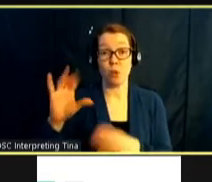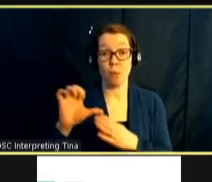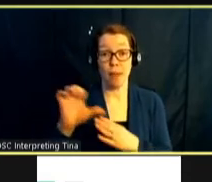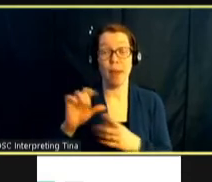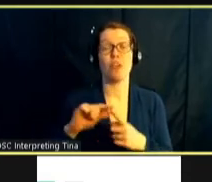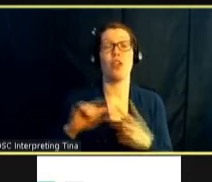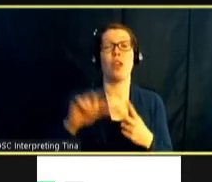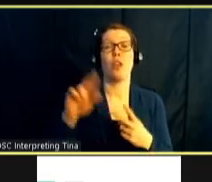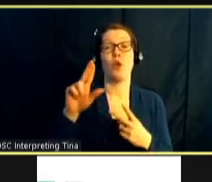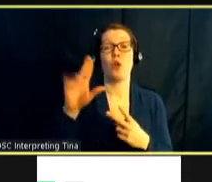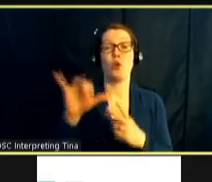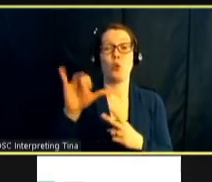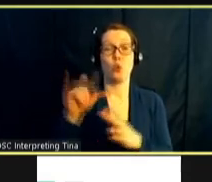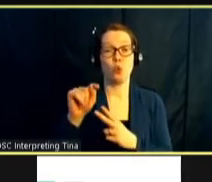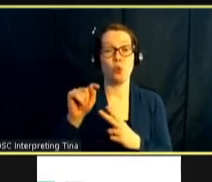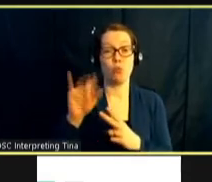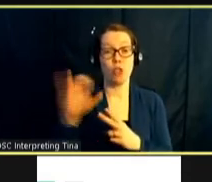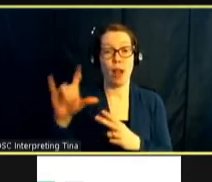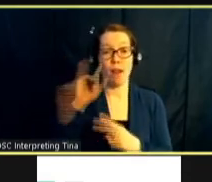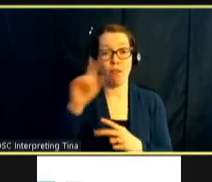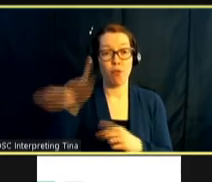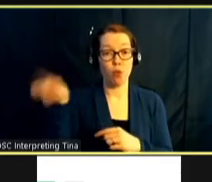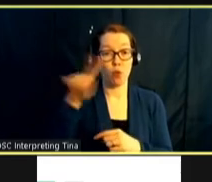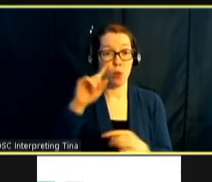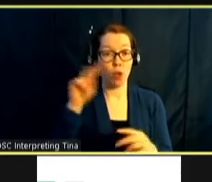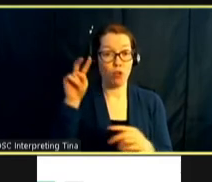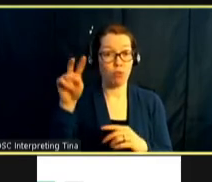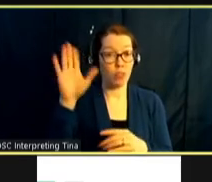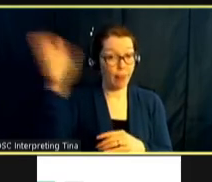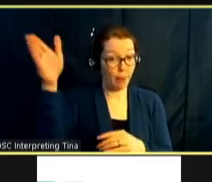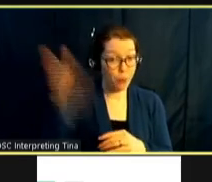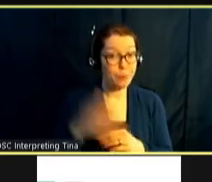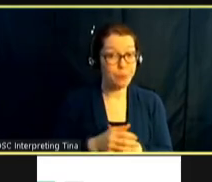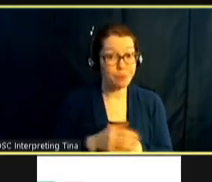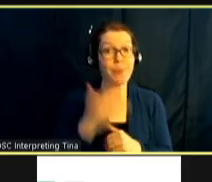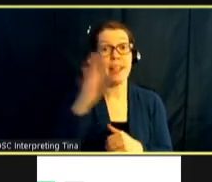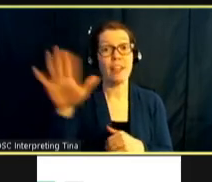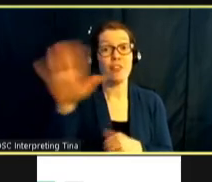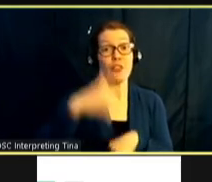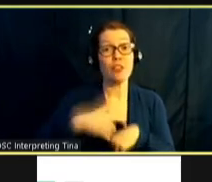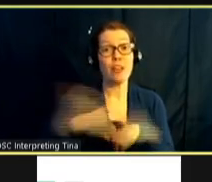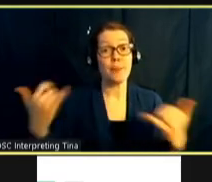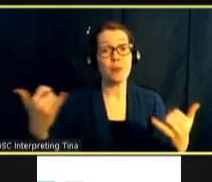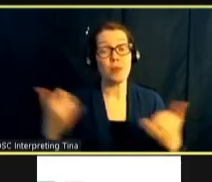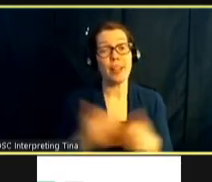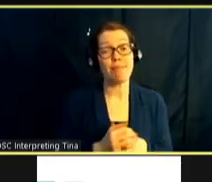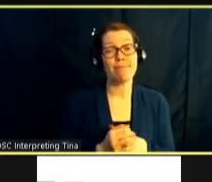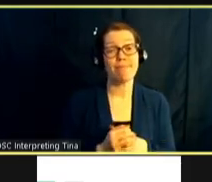the YouTube channel as well for those who would like to view it at a later time. Thank you for your time today.